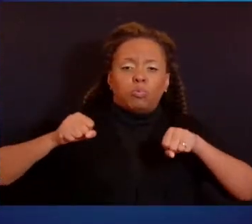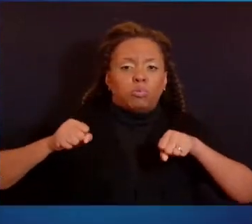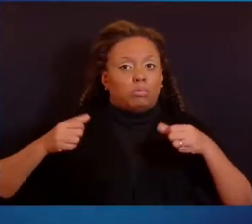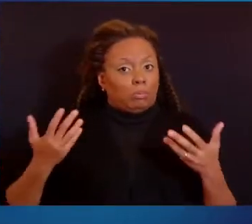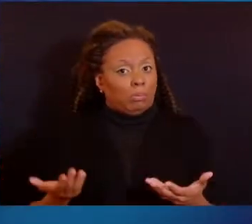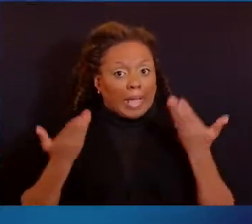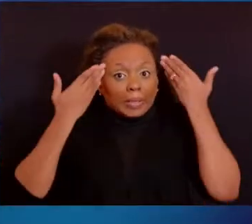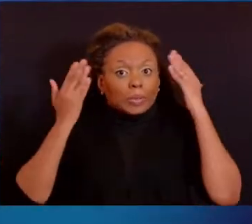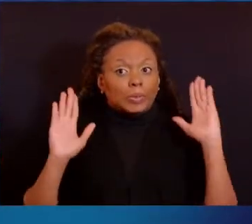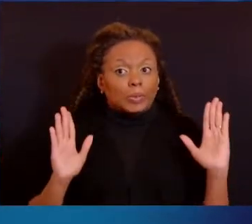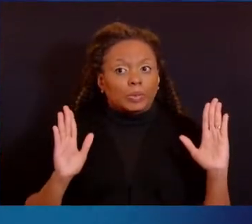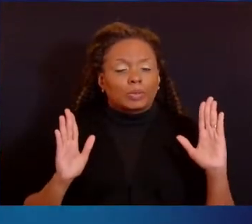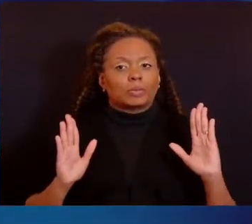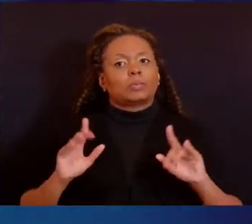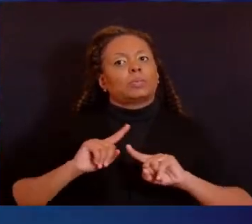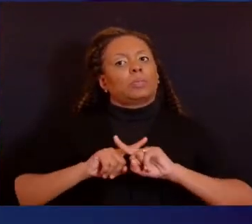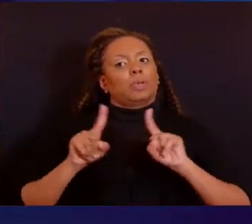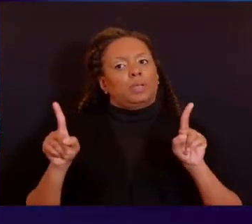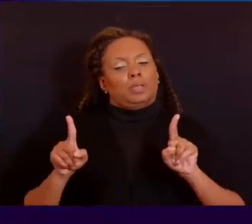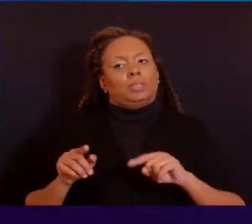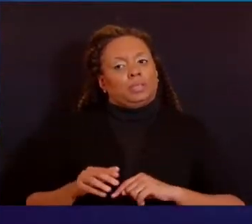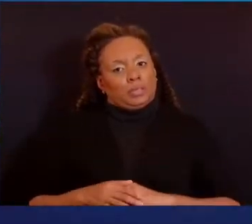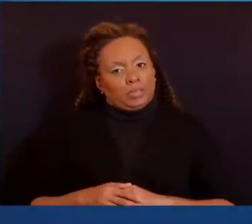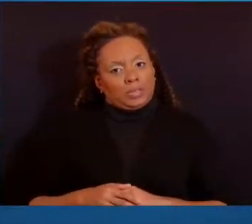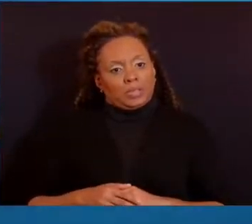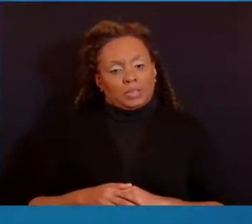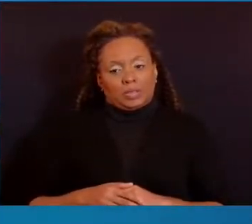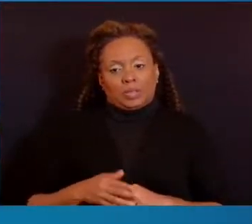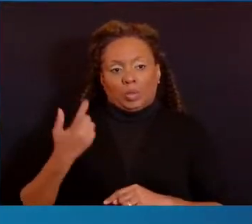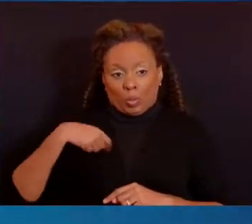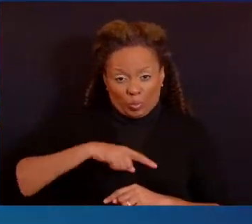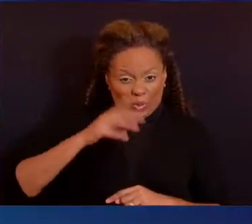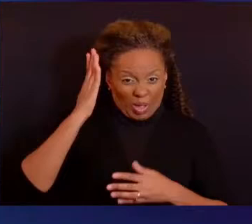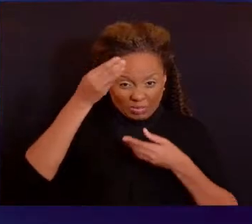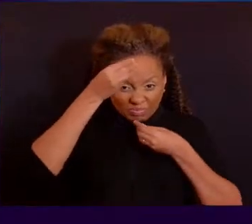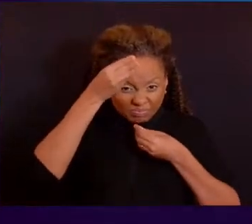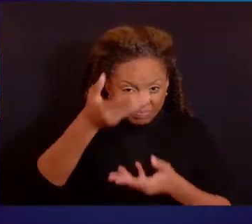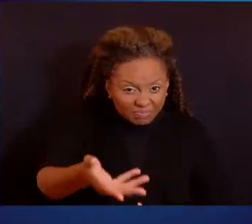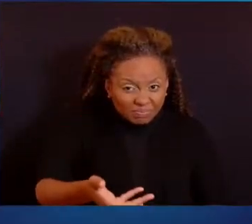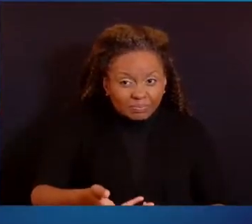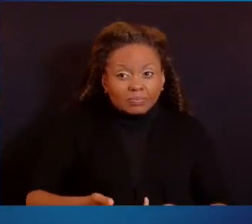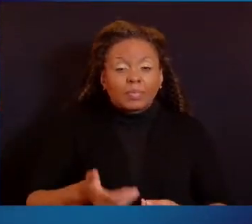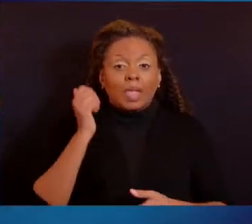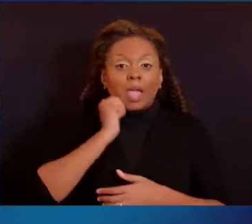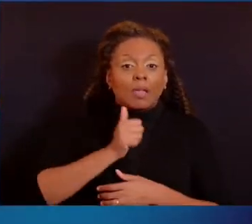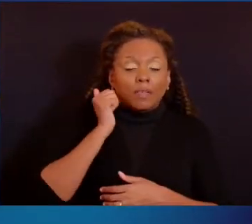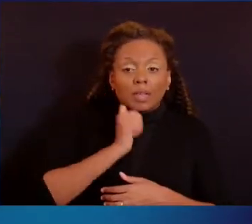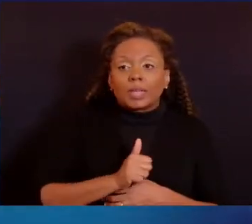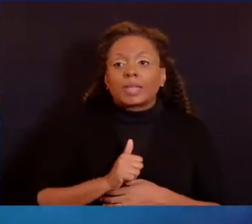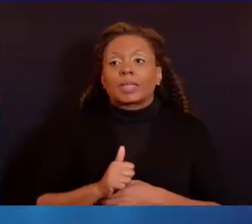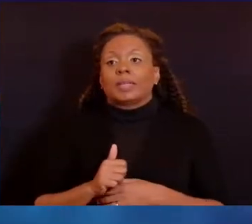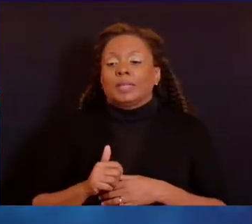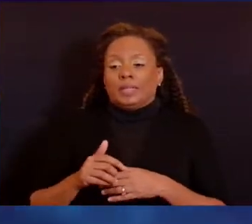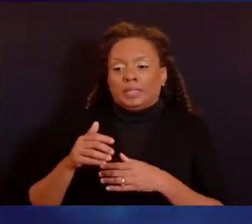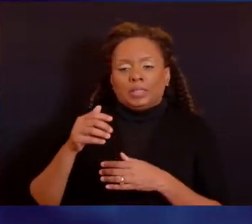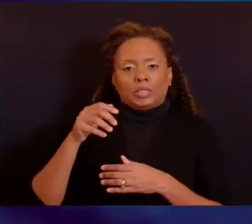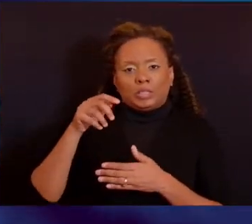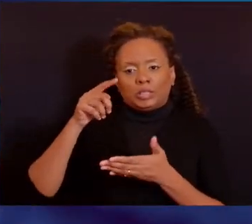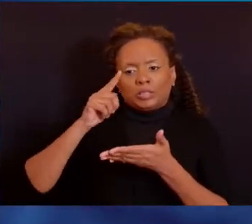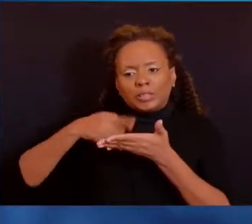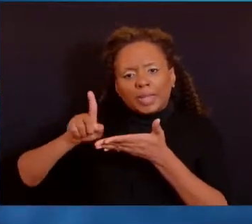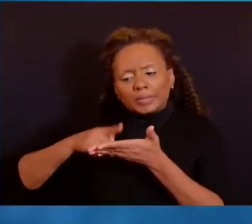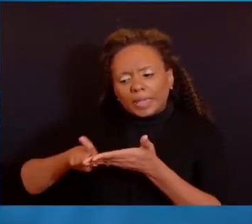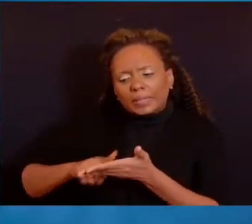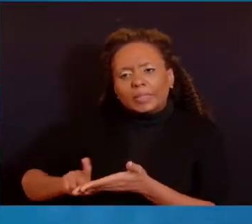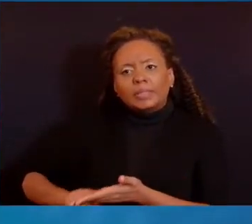do with us, monitor what we actually issue as a day-to-day basis is essential,